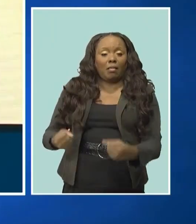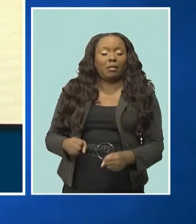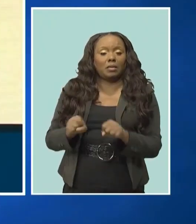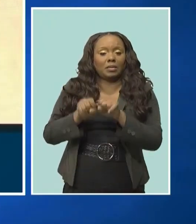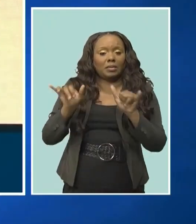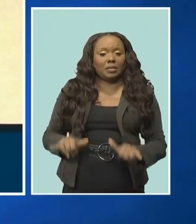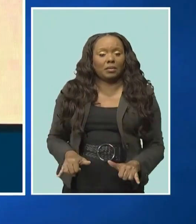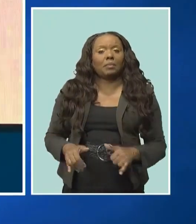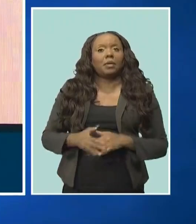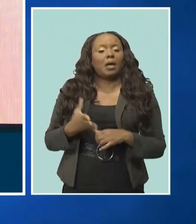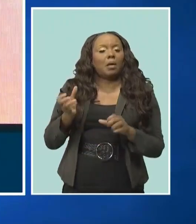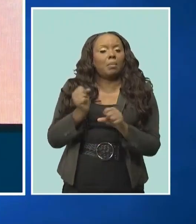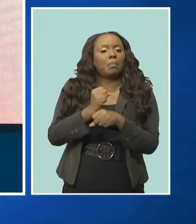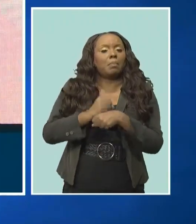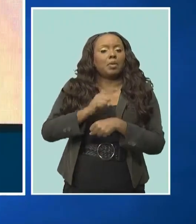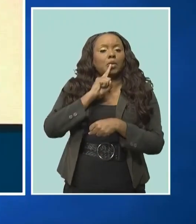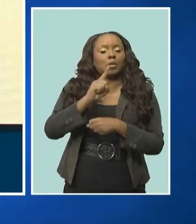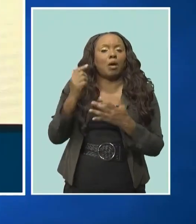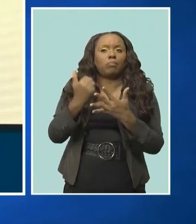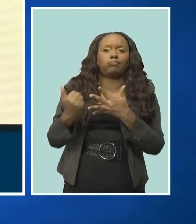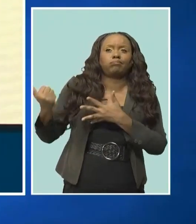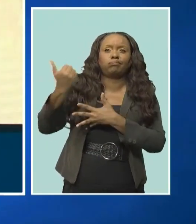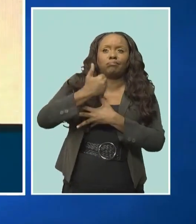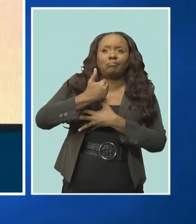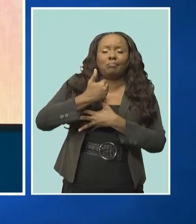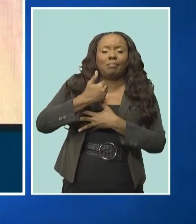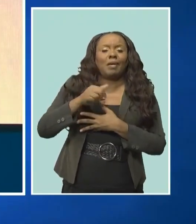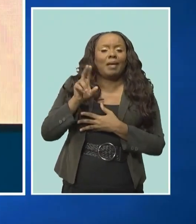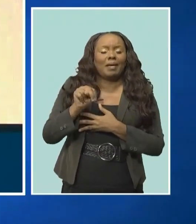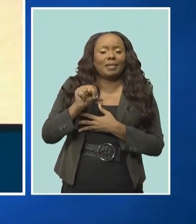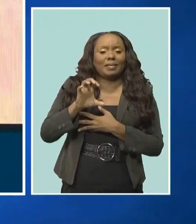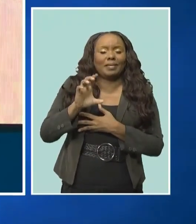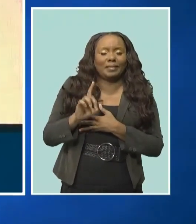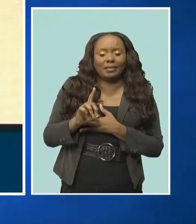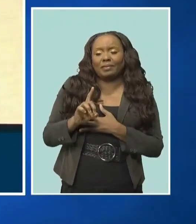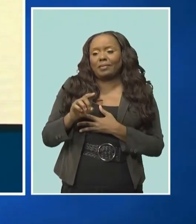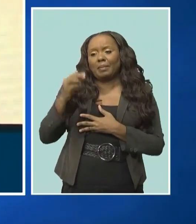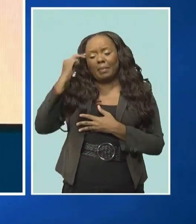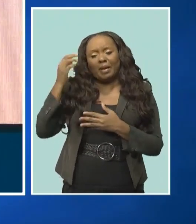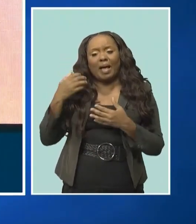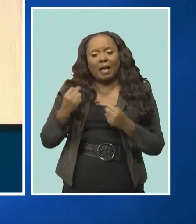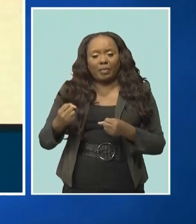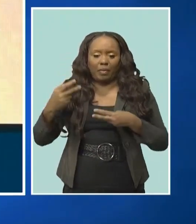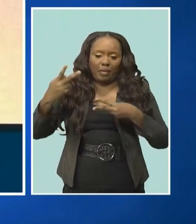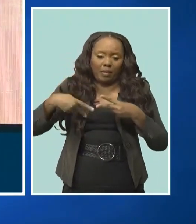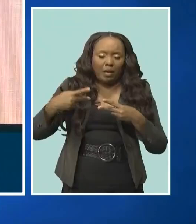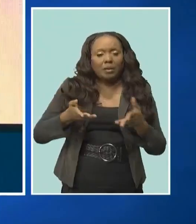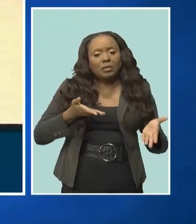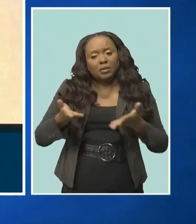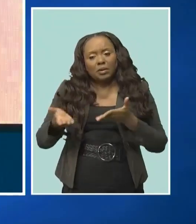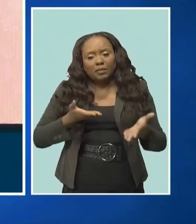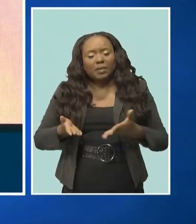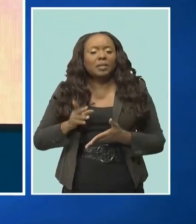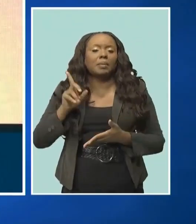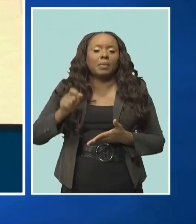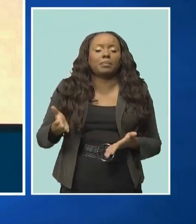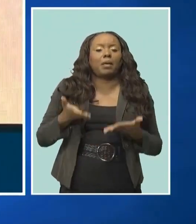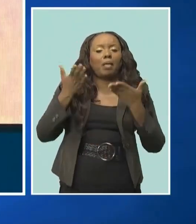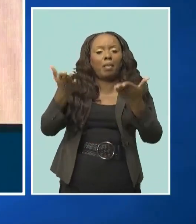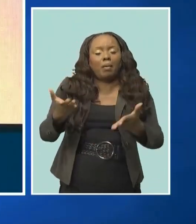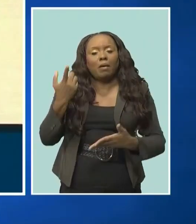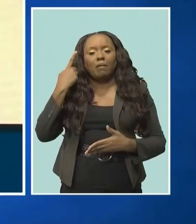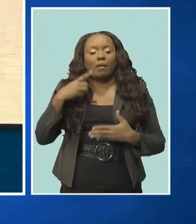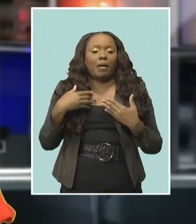and prioritize the integration of NCD and mental health services into primary health care.